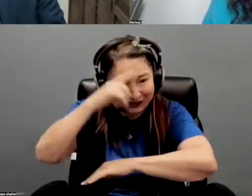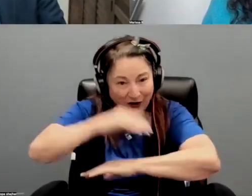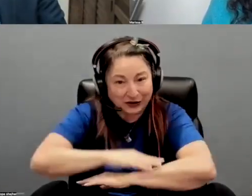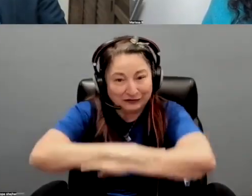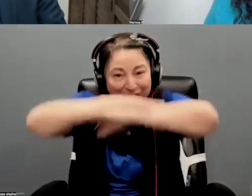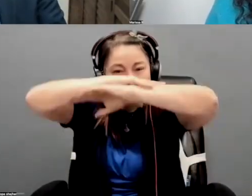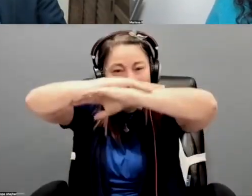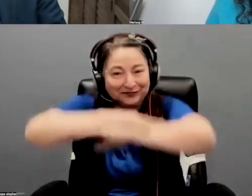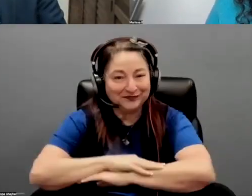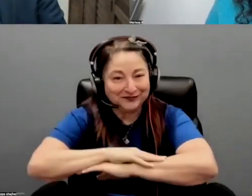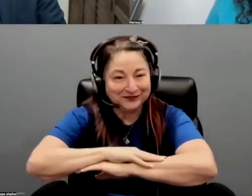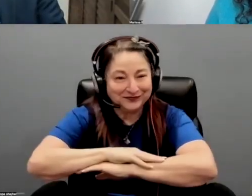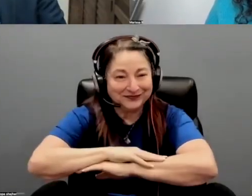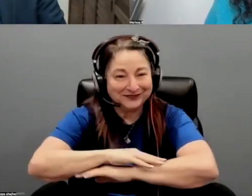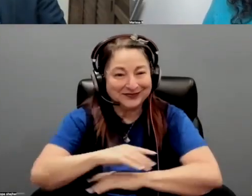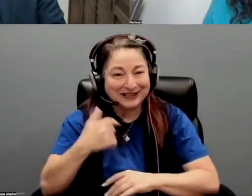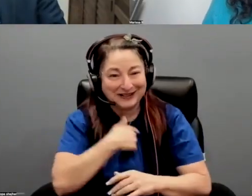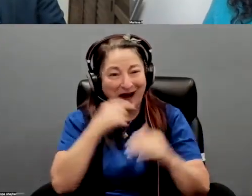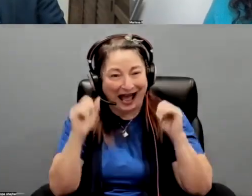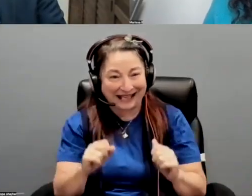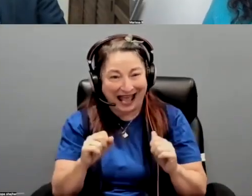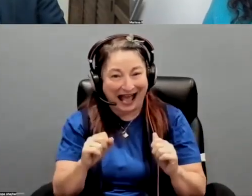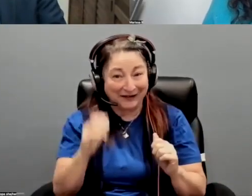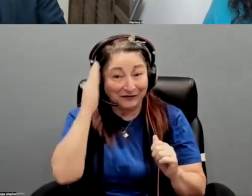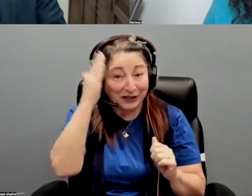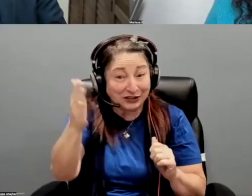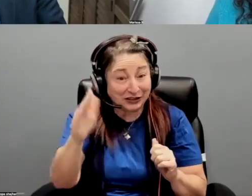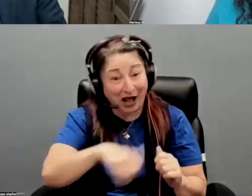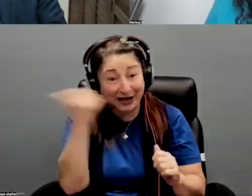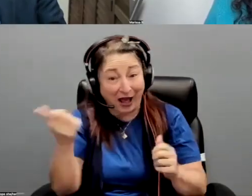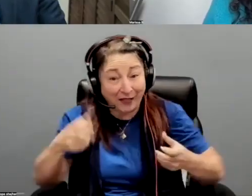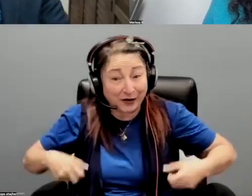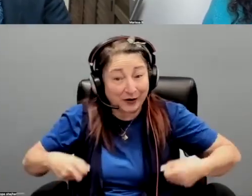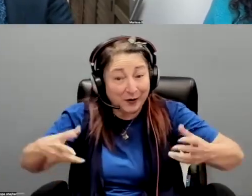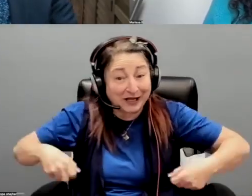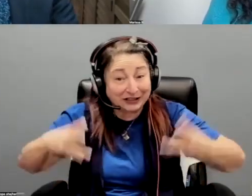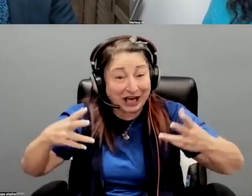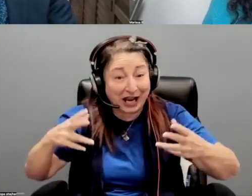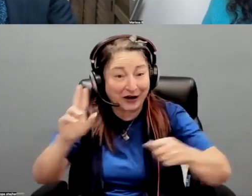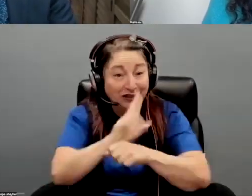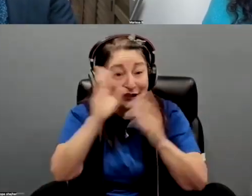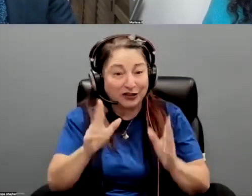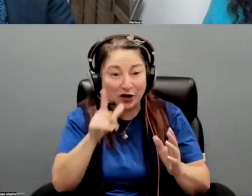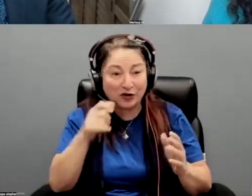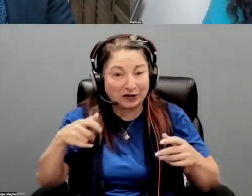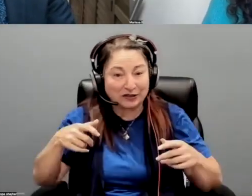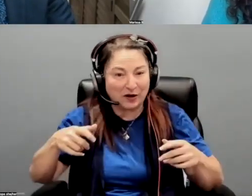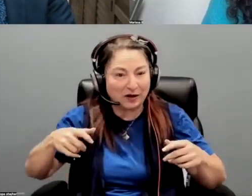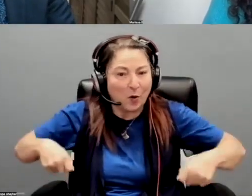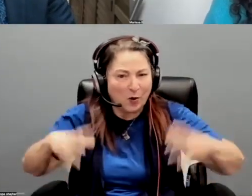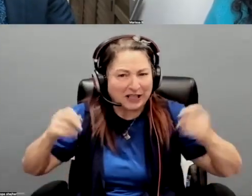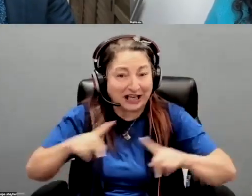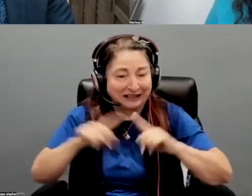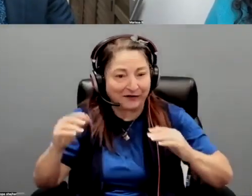whatever height so that in the future, if there is a wheelchair user that has a shorter chair or a higher chair, that they can adjust it to them as